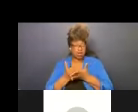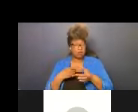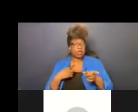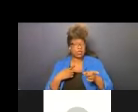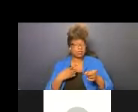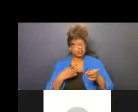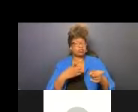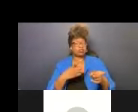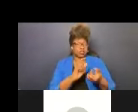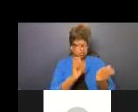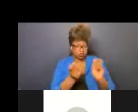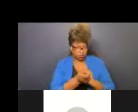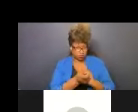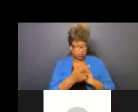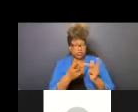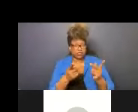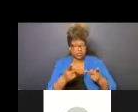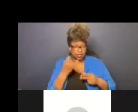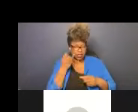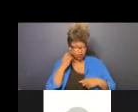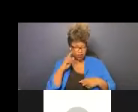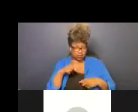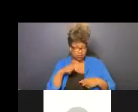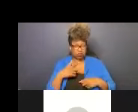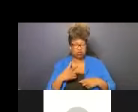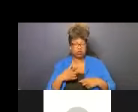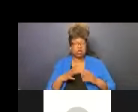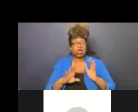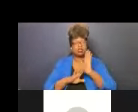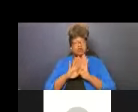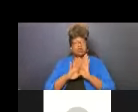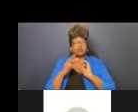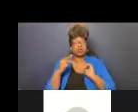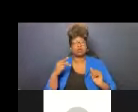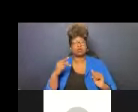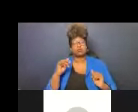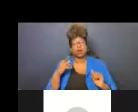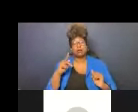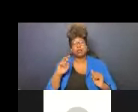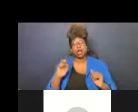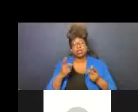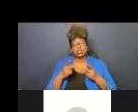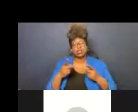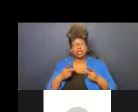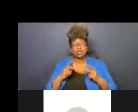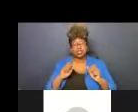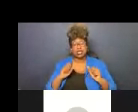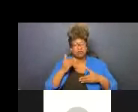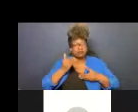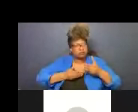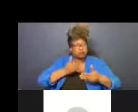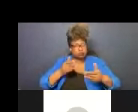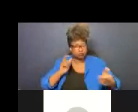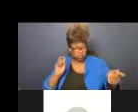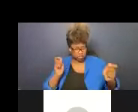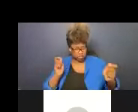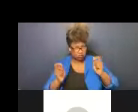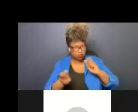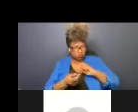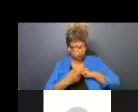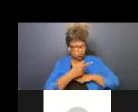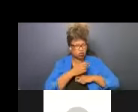necessary, and further developing a pipeline of sites that can go through this process of transforming contaminated